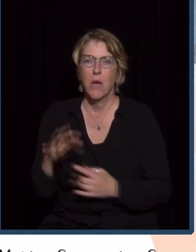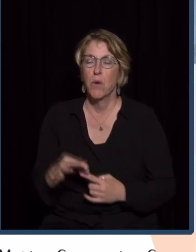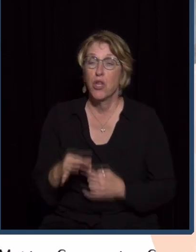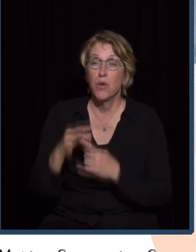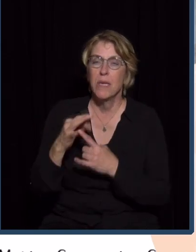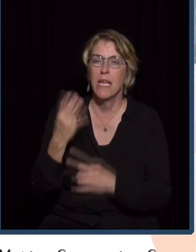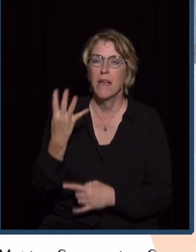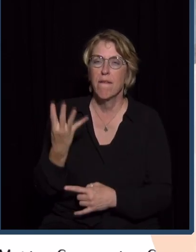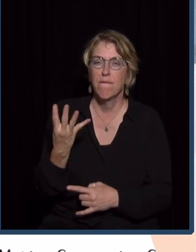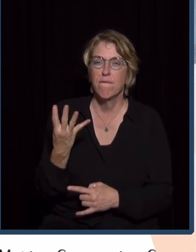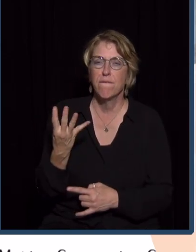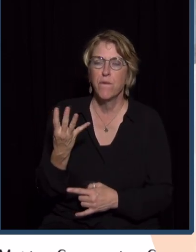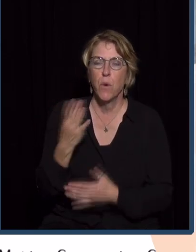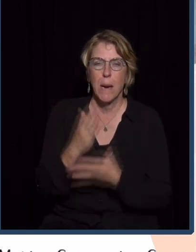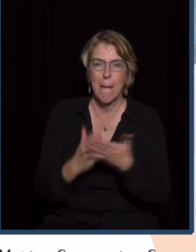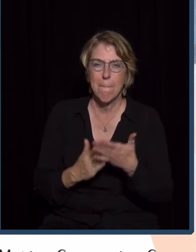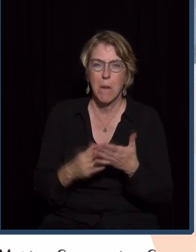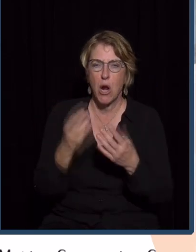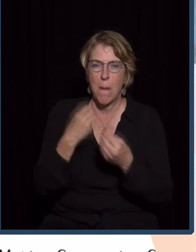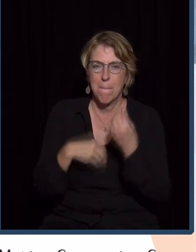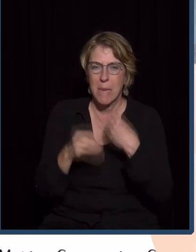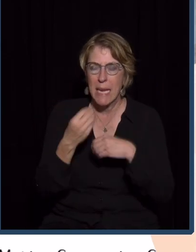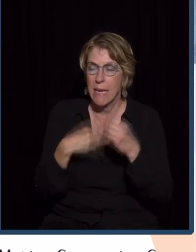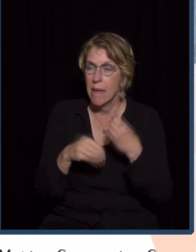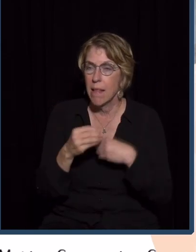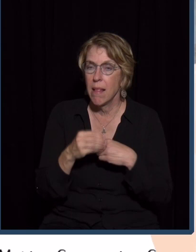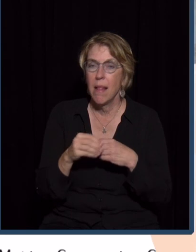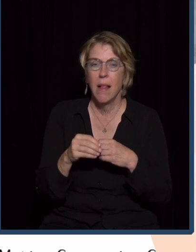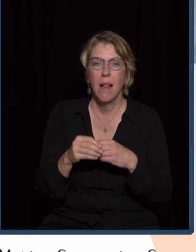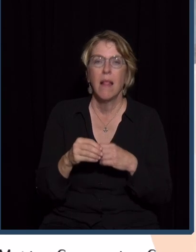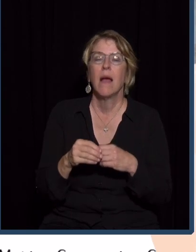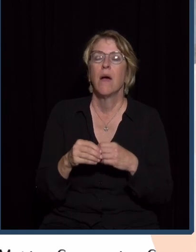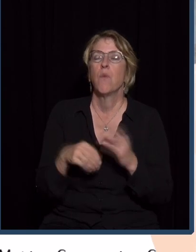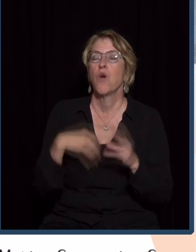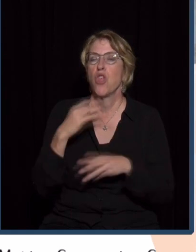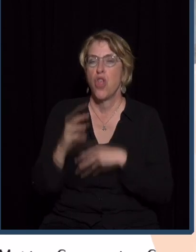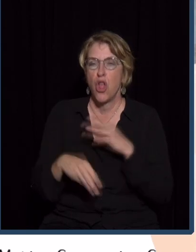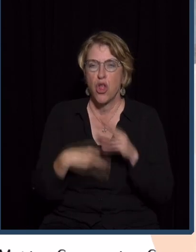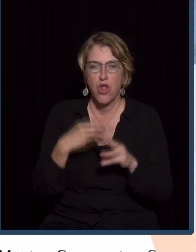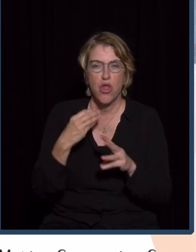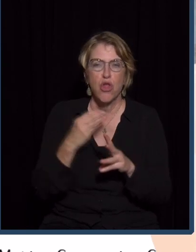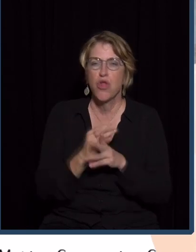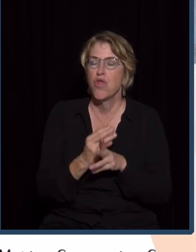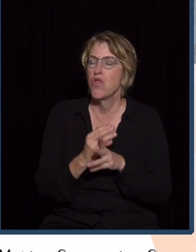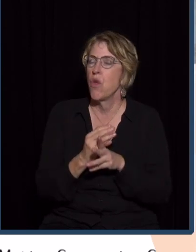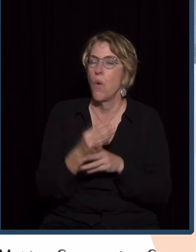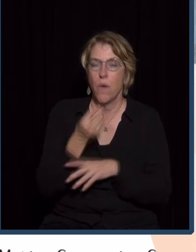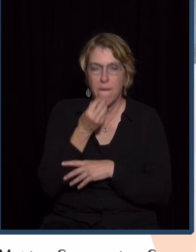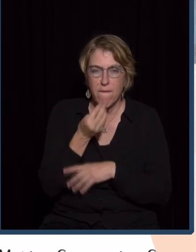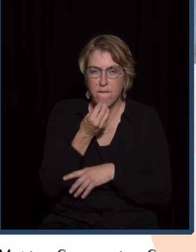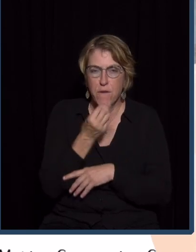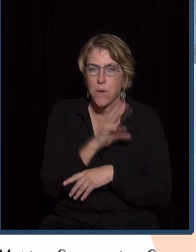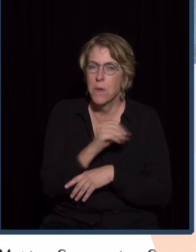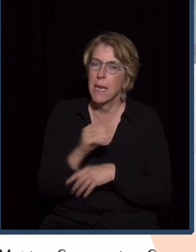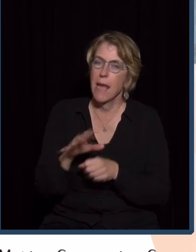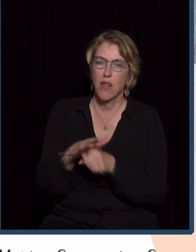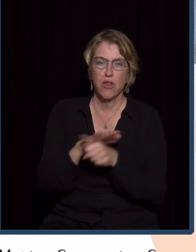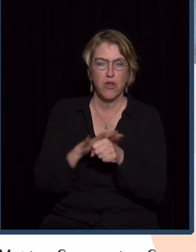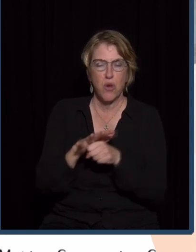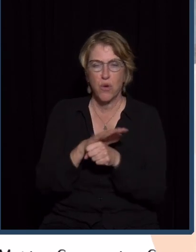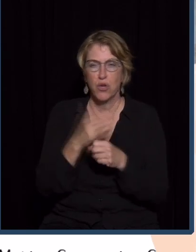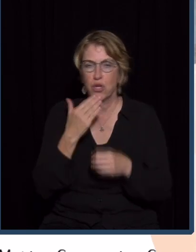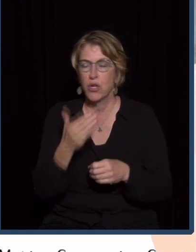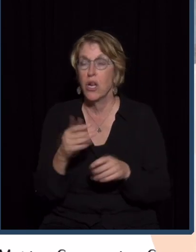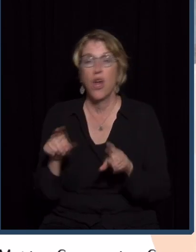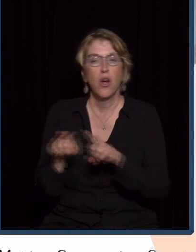meal and will highlight their worldly cuisine with locally inspired flavors. Each course will be paired with a